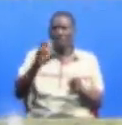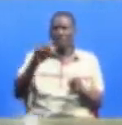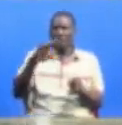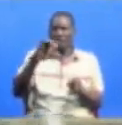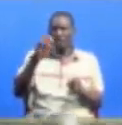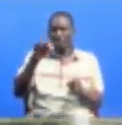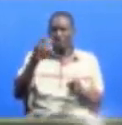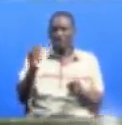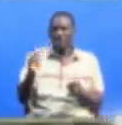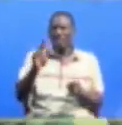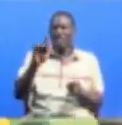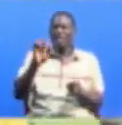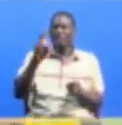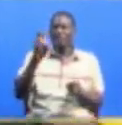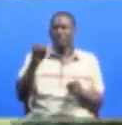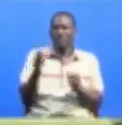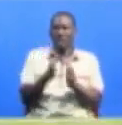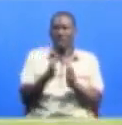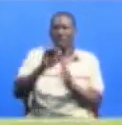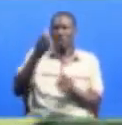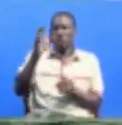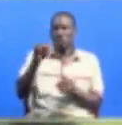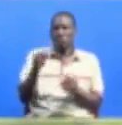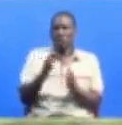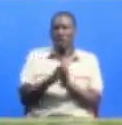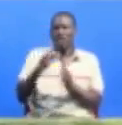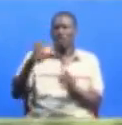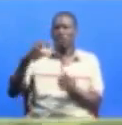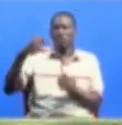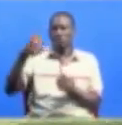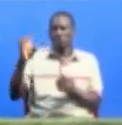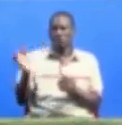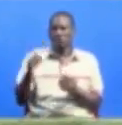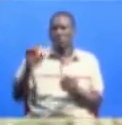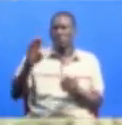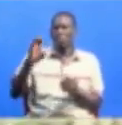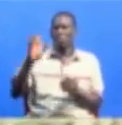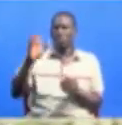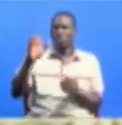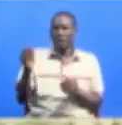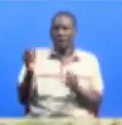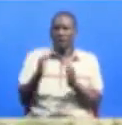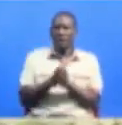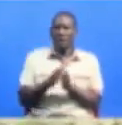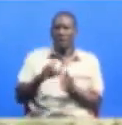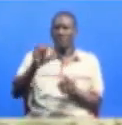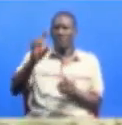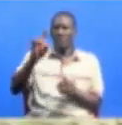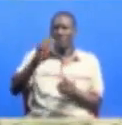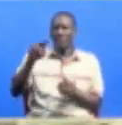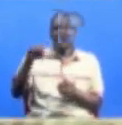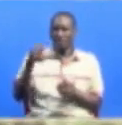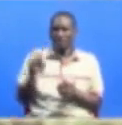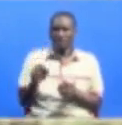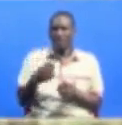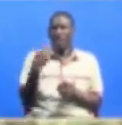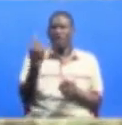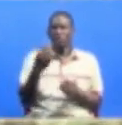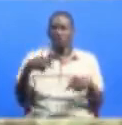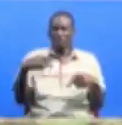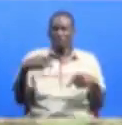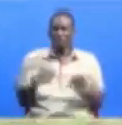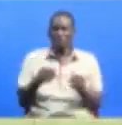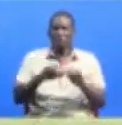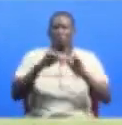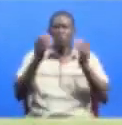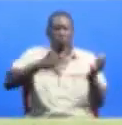Onyala, Haman Humwa, Kevin Wekesa, John Okoth, George Ooro, Brian Tanga, Floyd Wabwire and Dennis Abukuse are the only